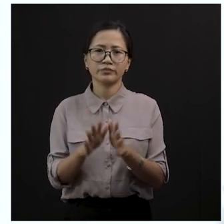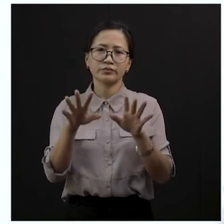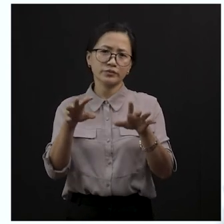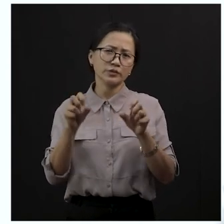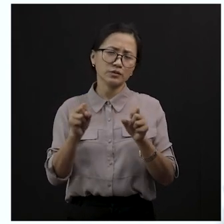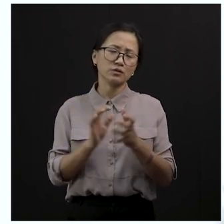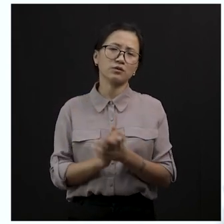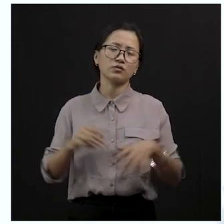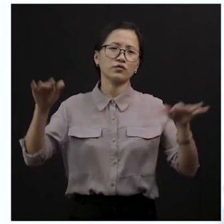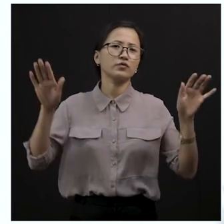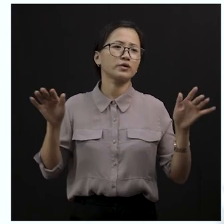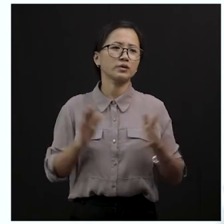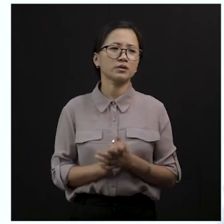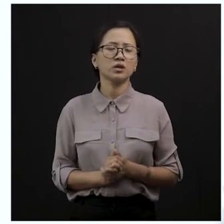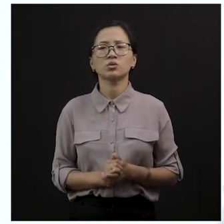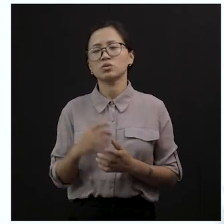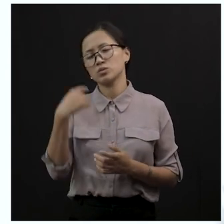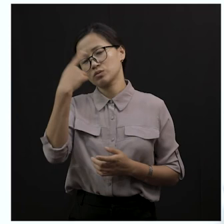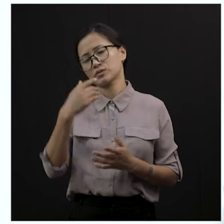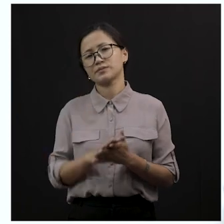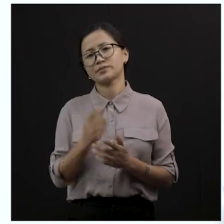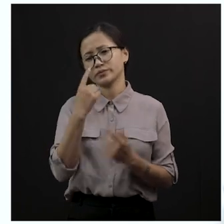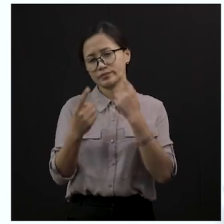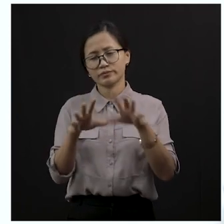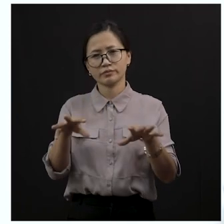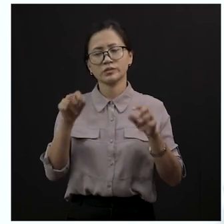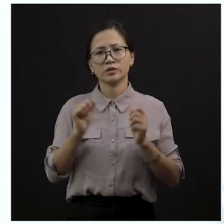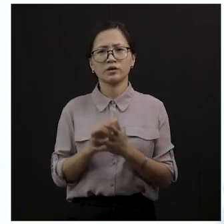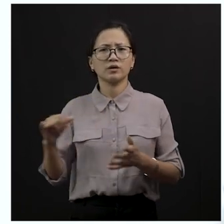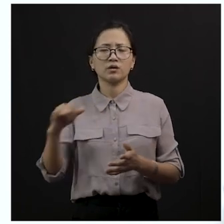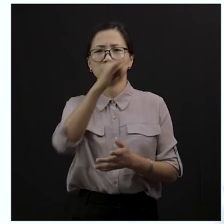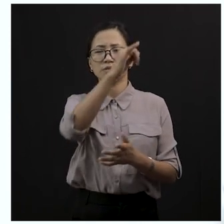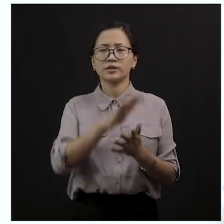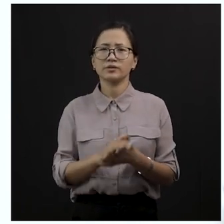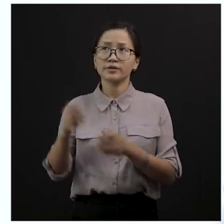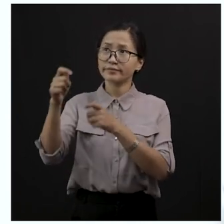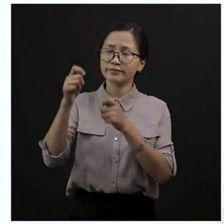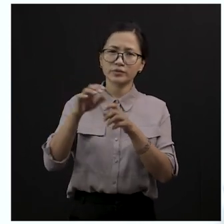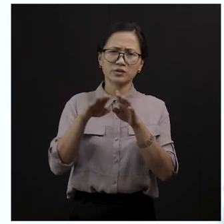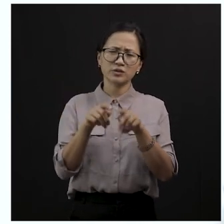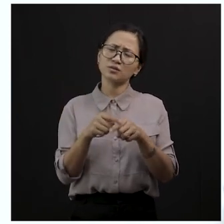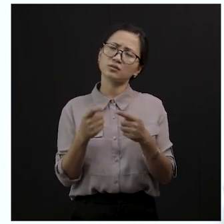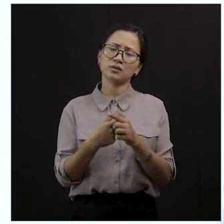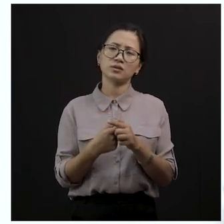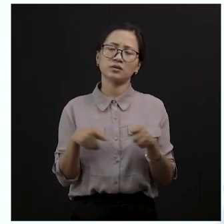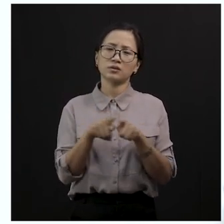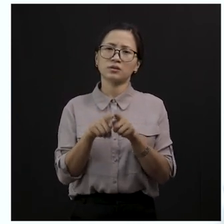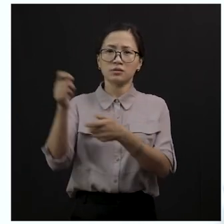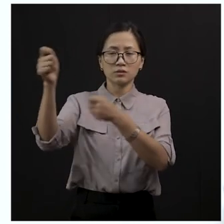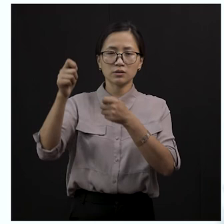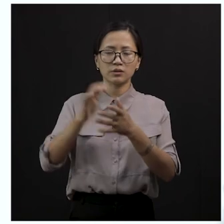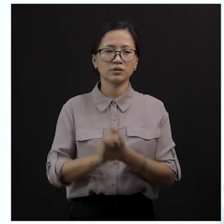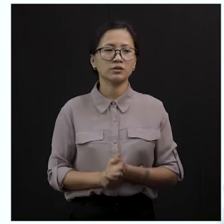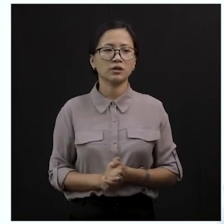first, who discovered glider, who discovered this airplane. We have learned that, right? We have also